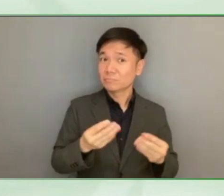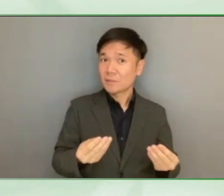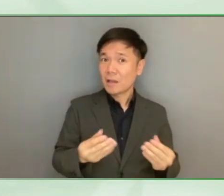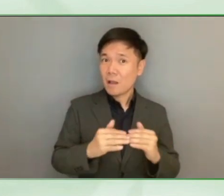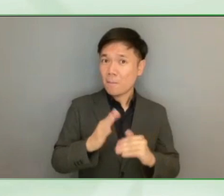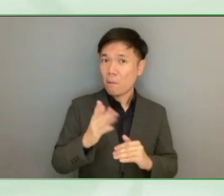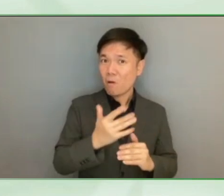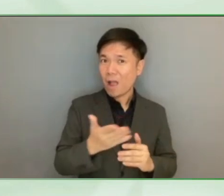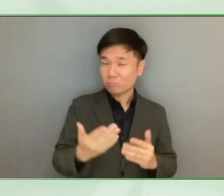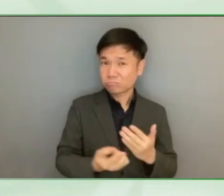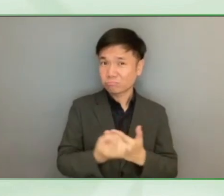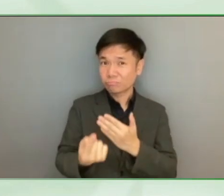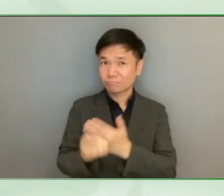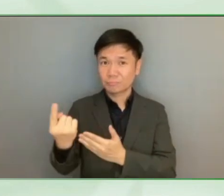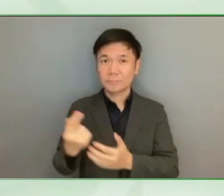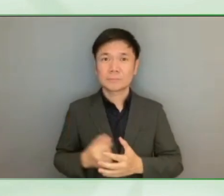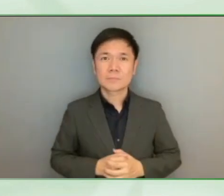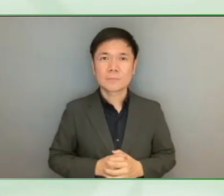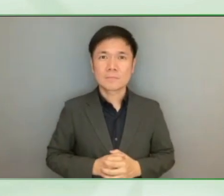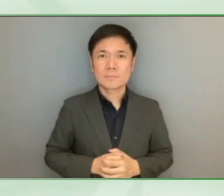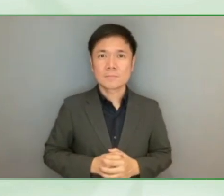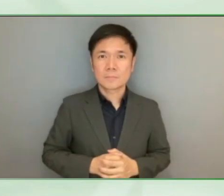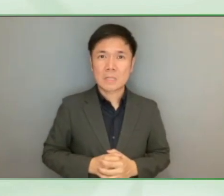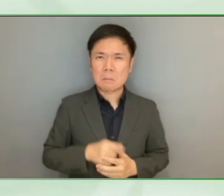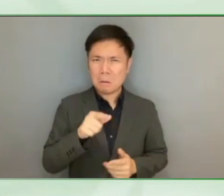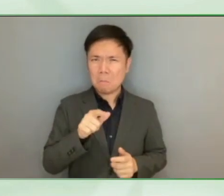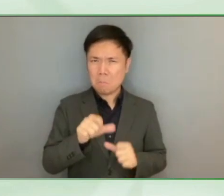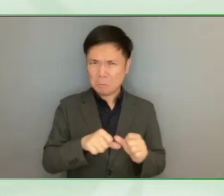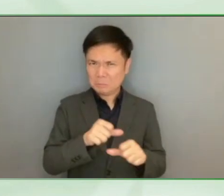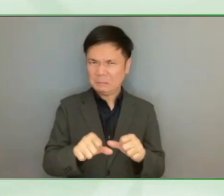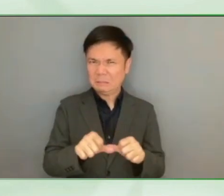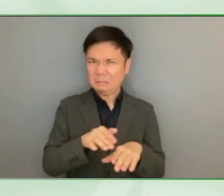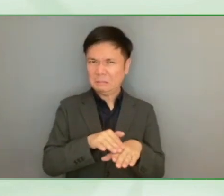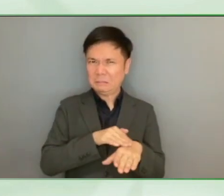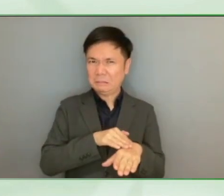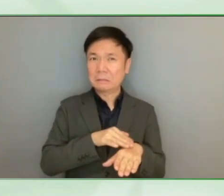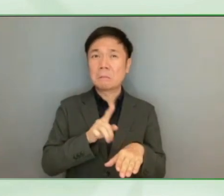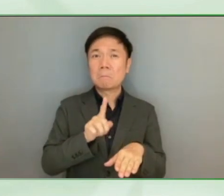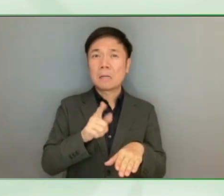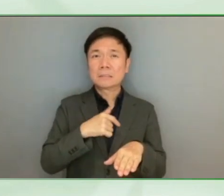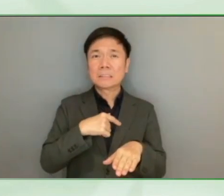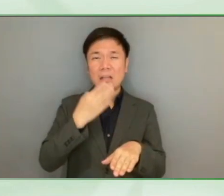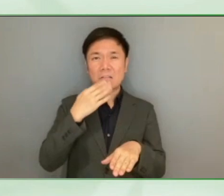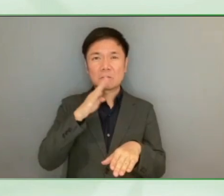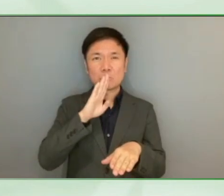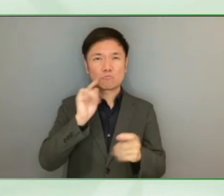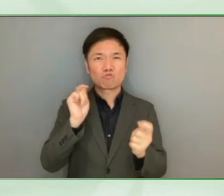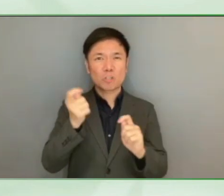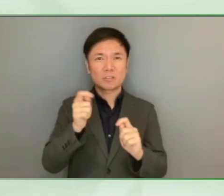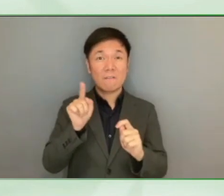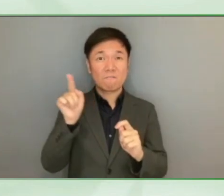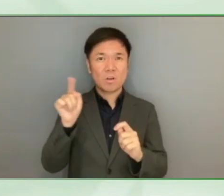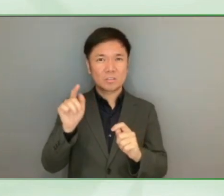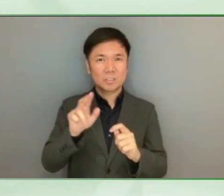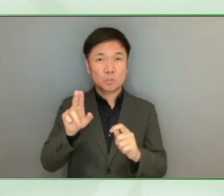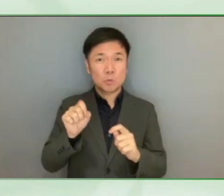happen. So it is a very slow process, but the attitude shift, it has a long ways to go, even in the US space.